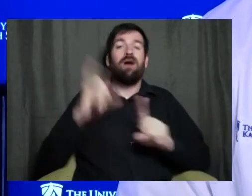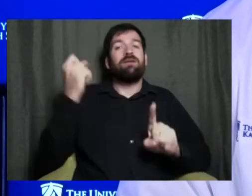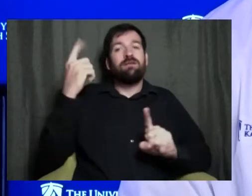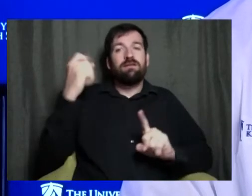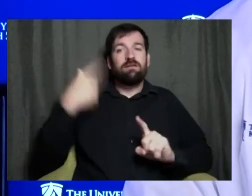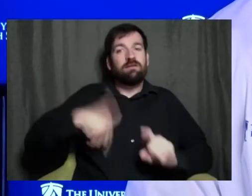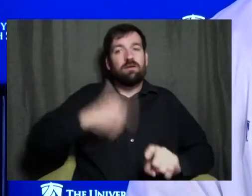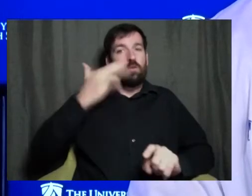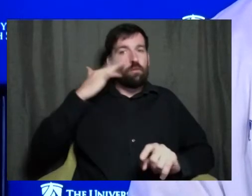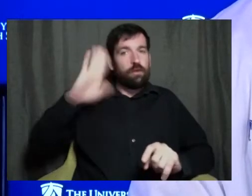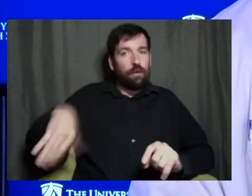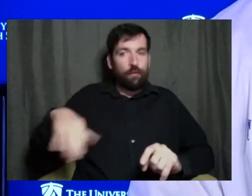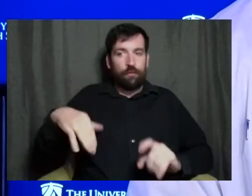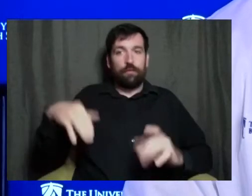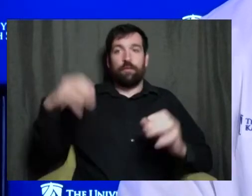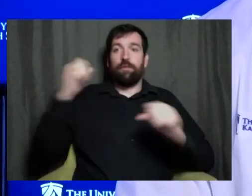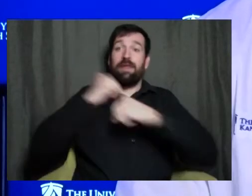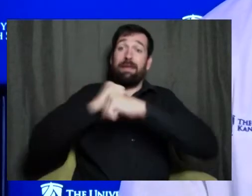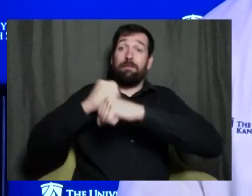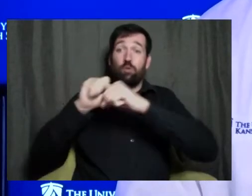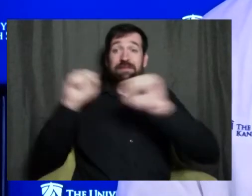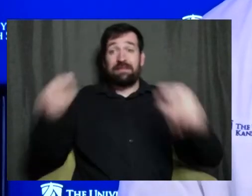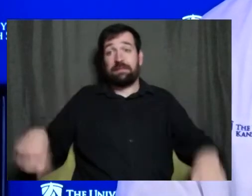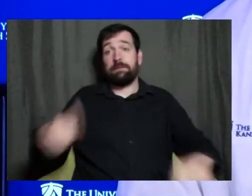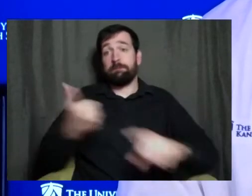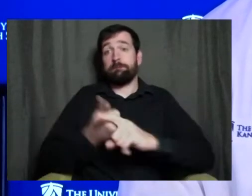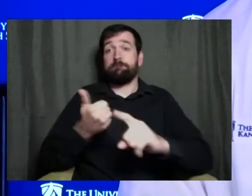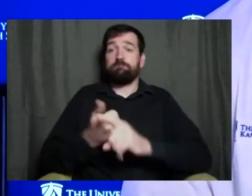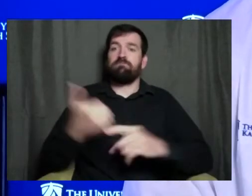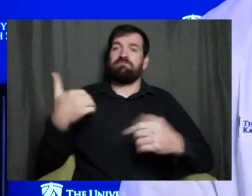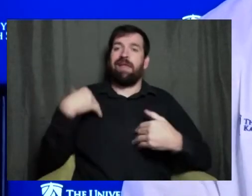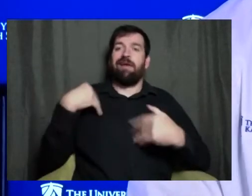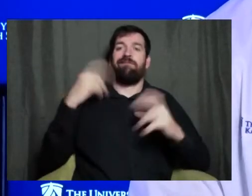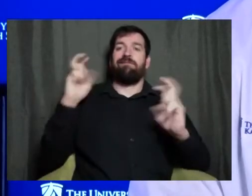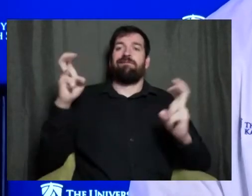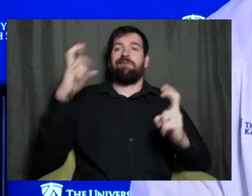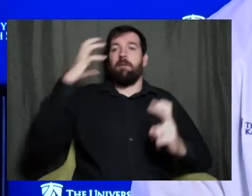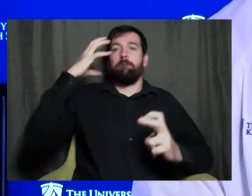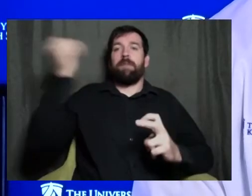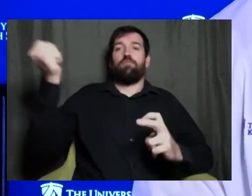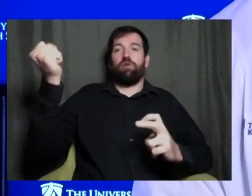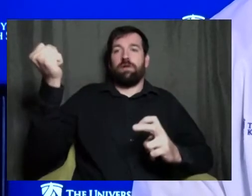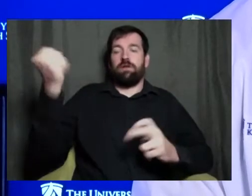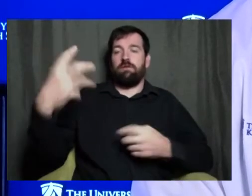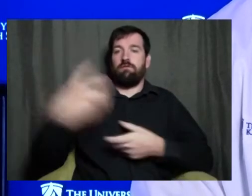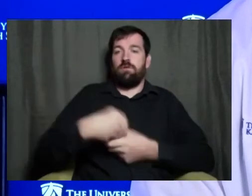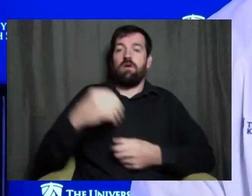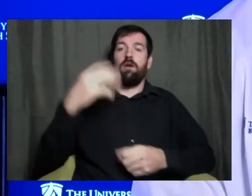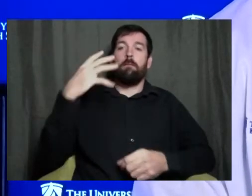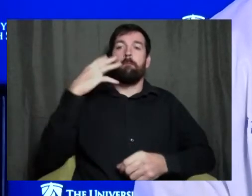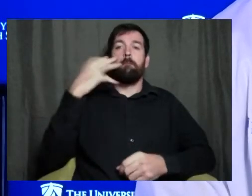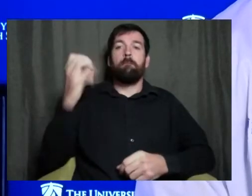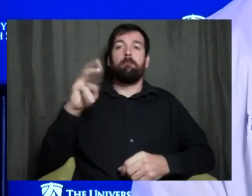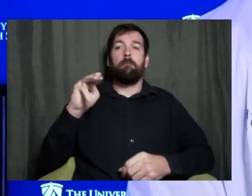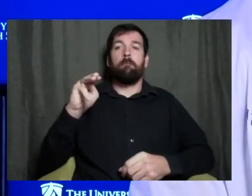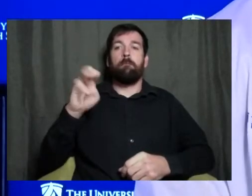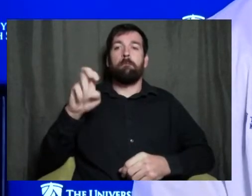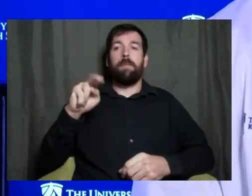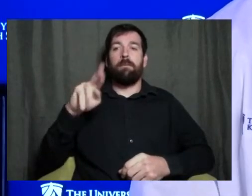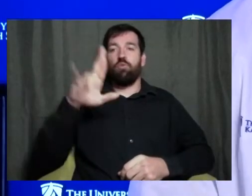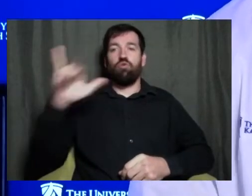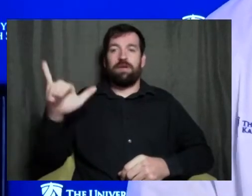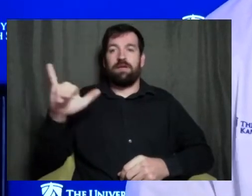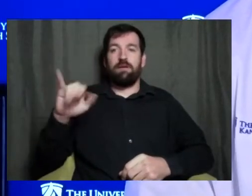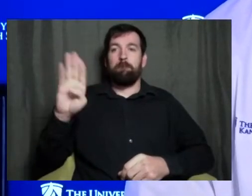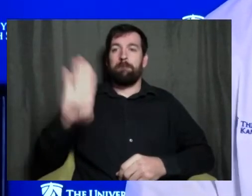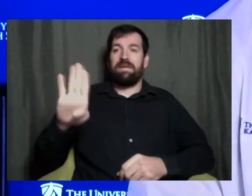the immune system does have that memory come into play. So it's memory B cells that are able to ramp up quickly after